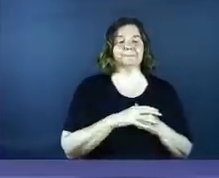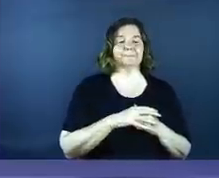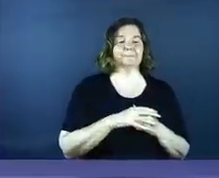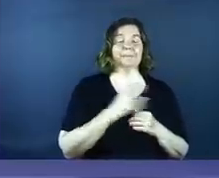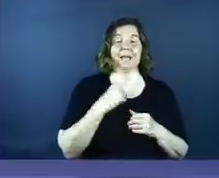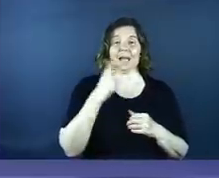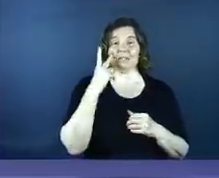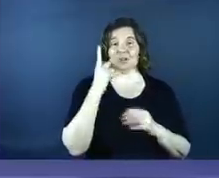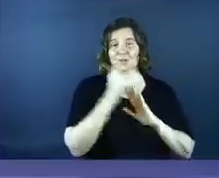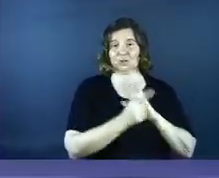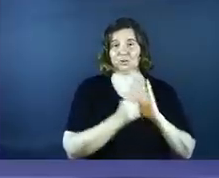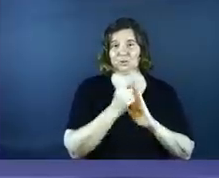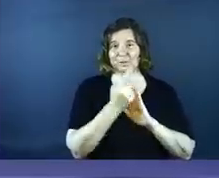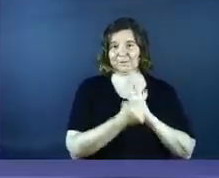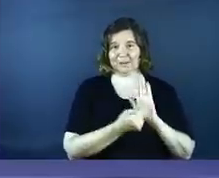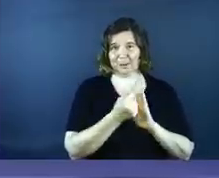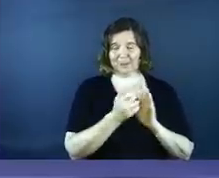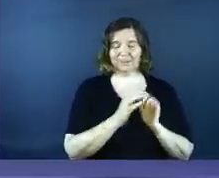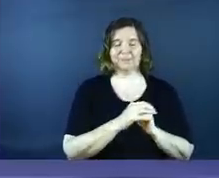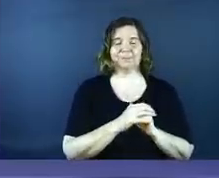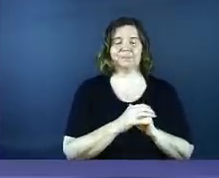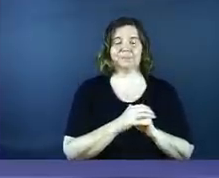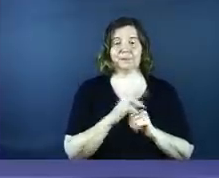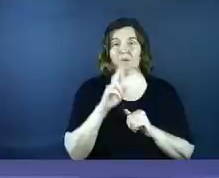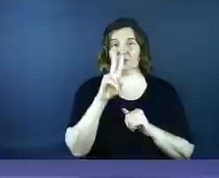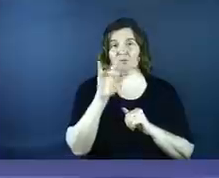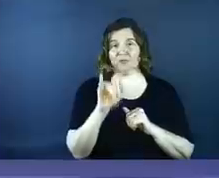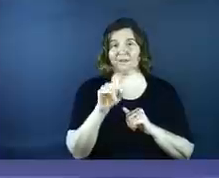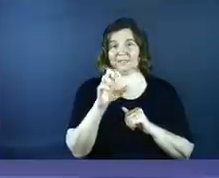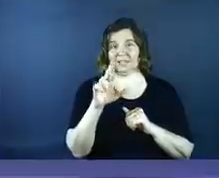I saw this YouTube video of Ravi